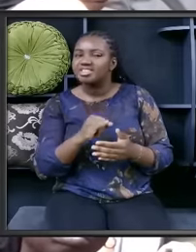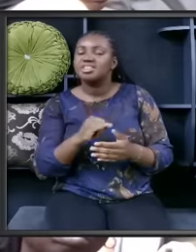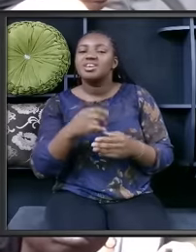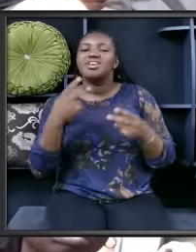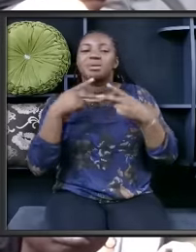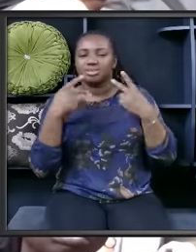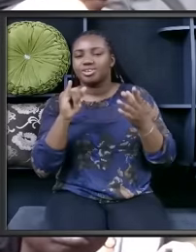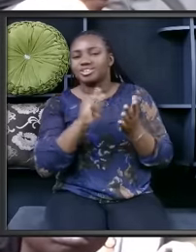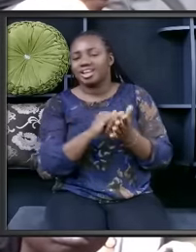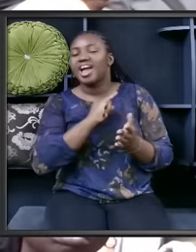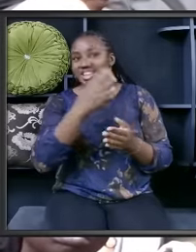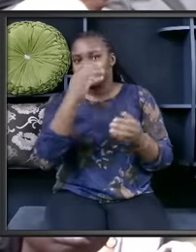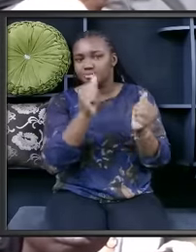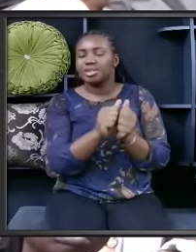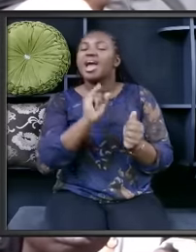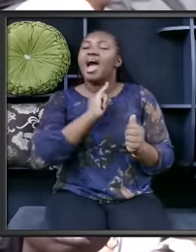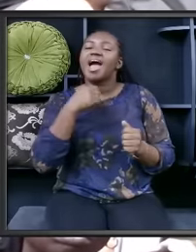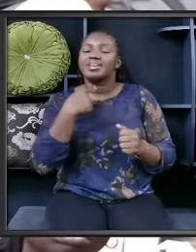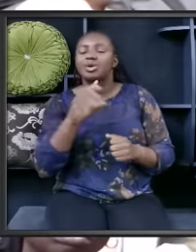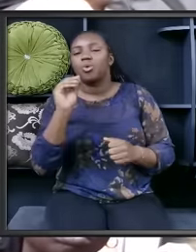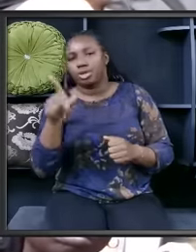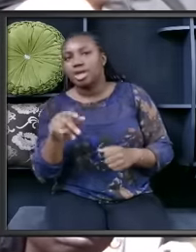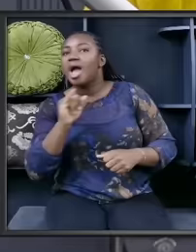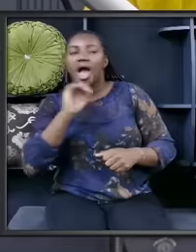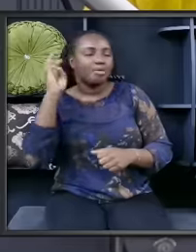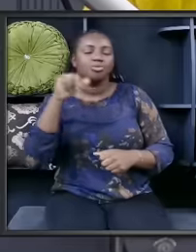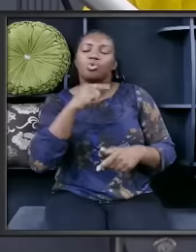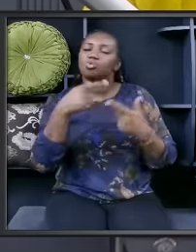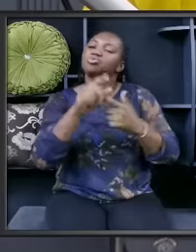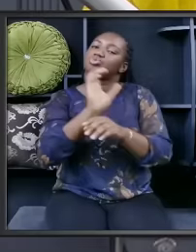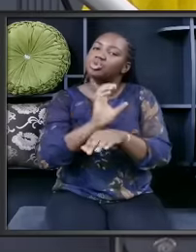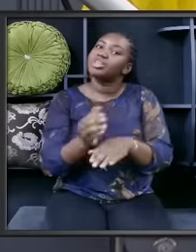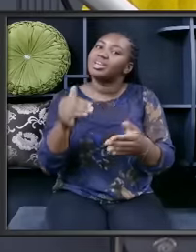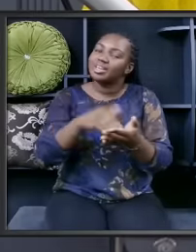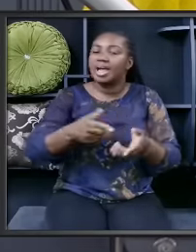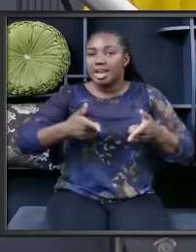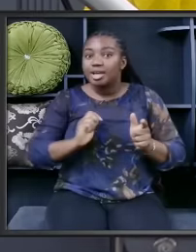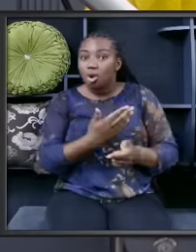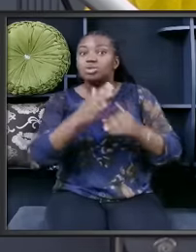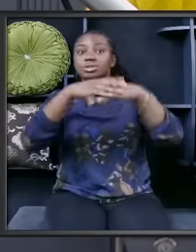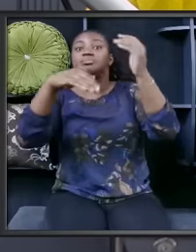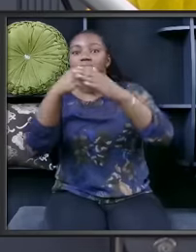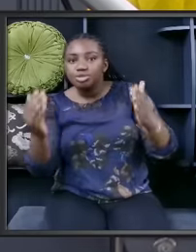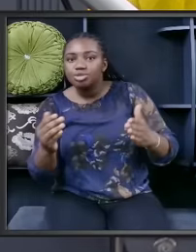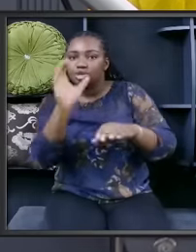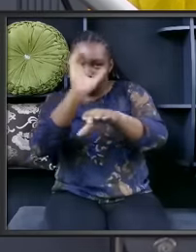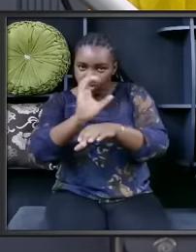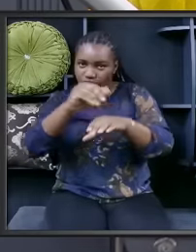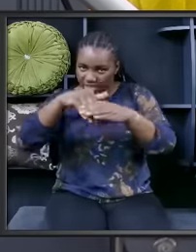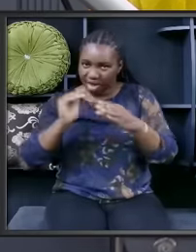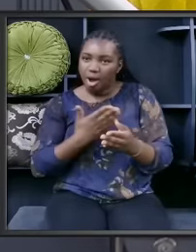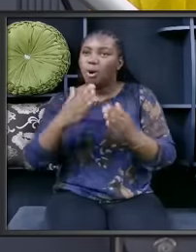your own chapel. I say, okay, I know they go to church, to chapel again. Make we build chapel for inside compound. Make I know they